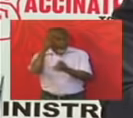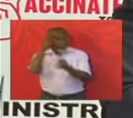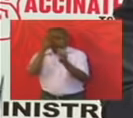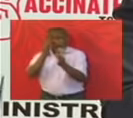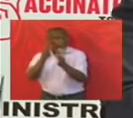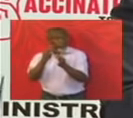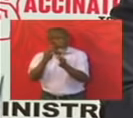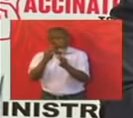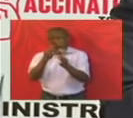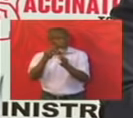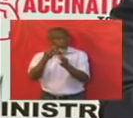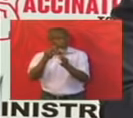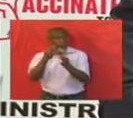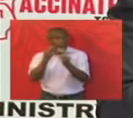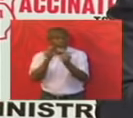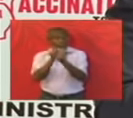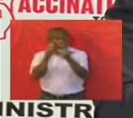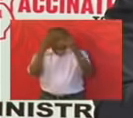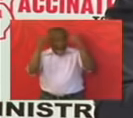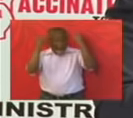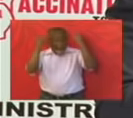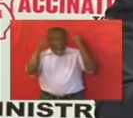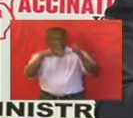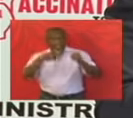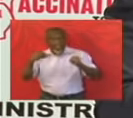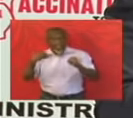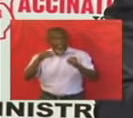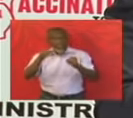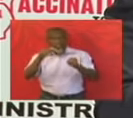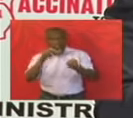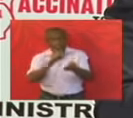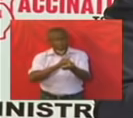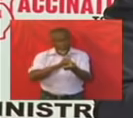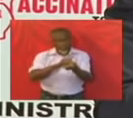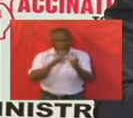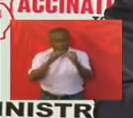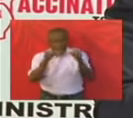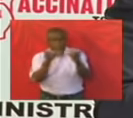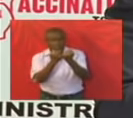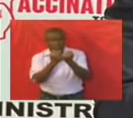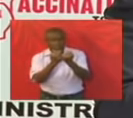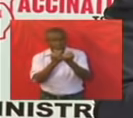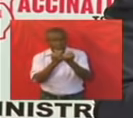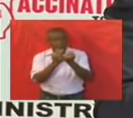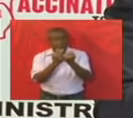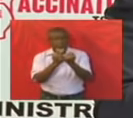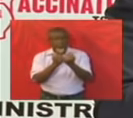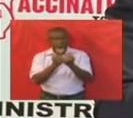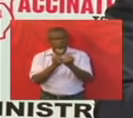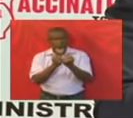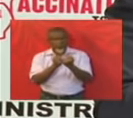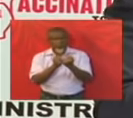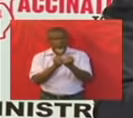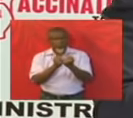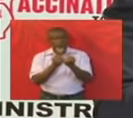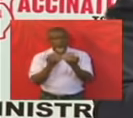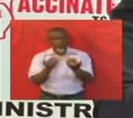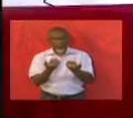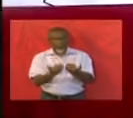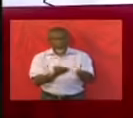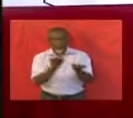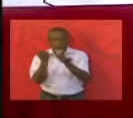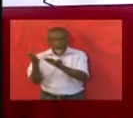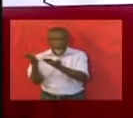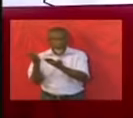and its stakeholders regarding the vaccination of this very important group within our society. Dr. Sujit